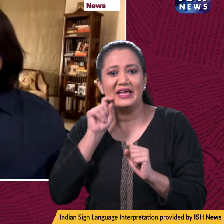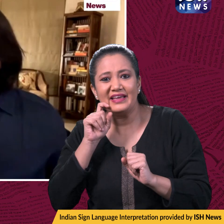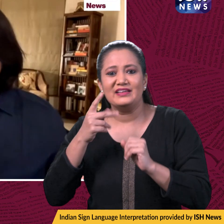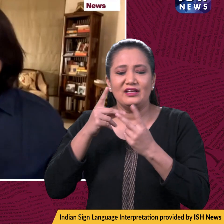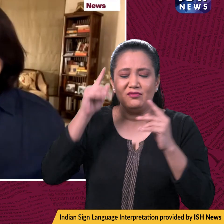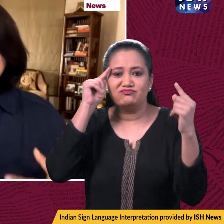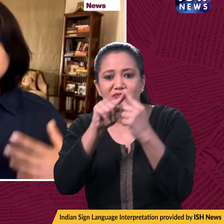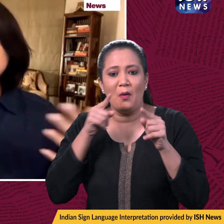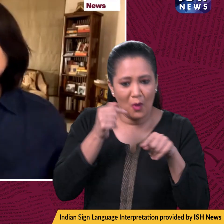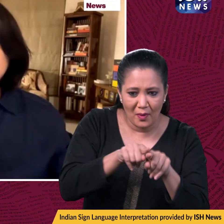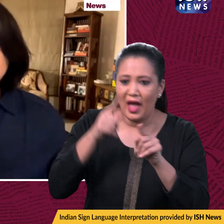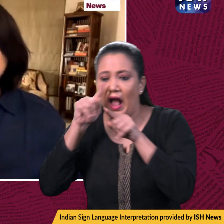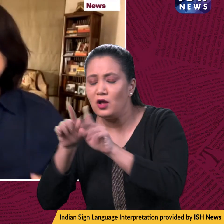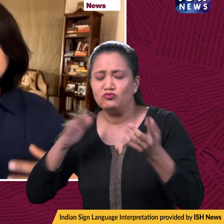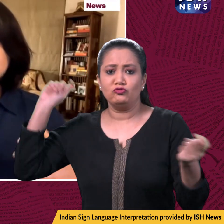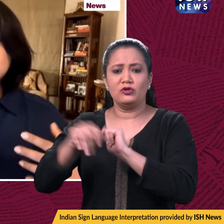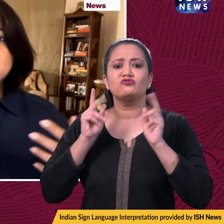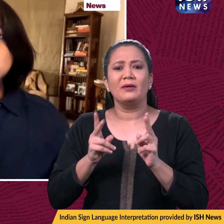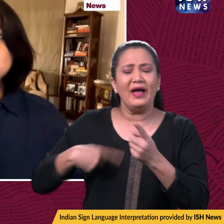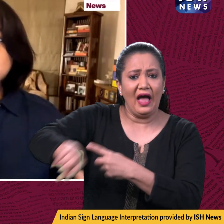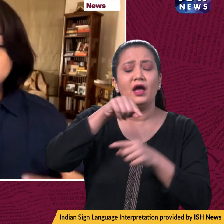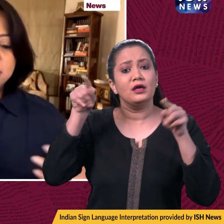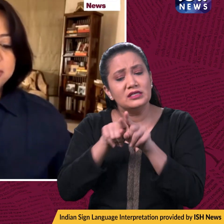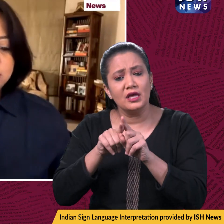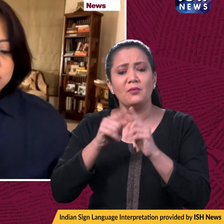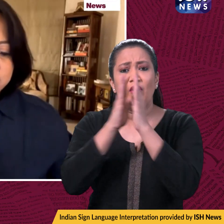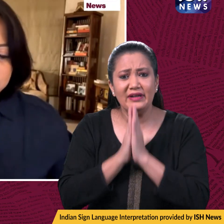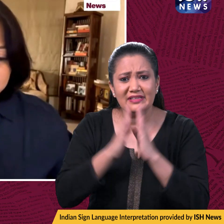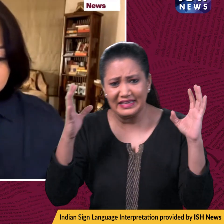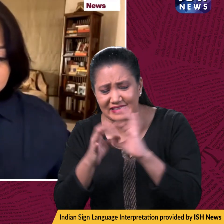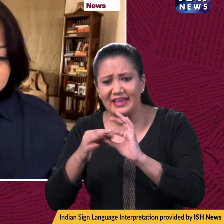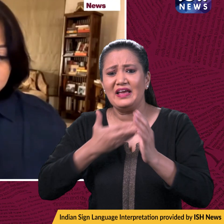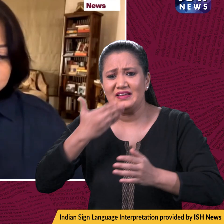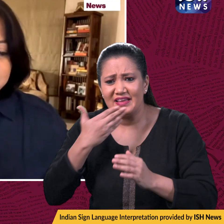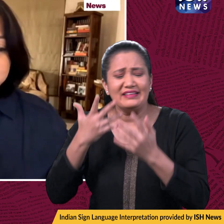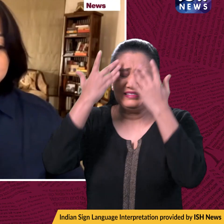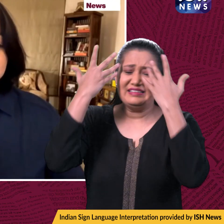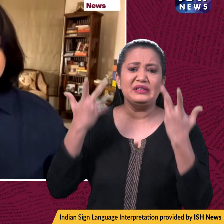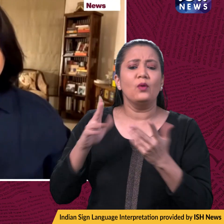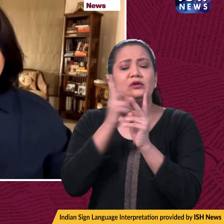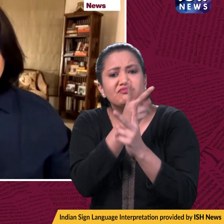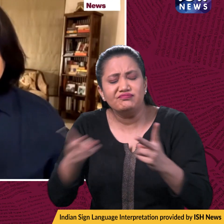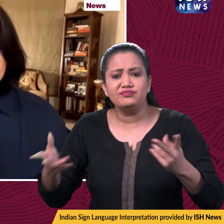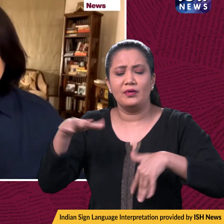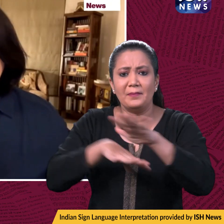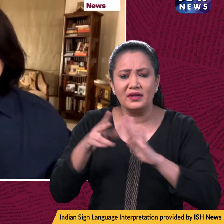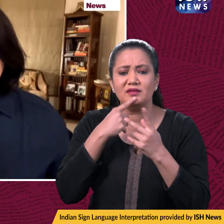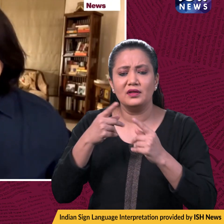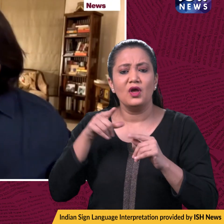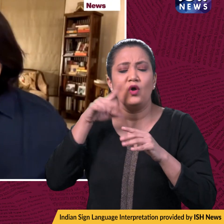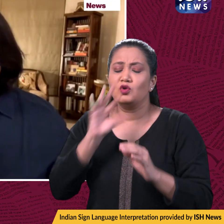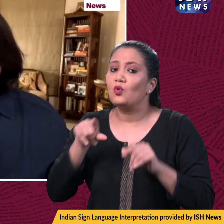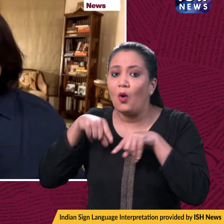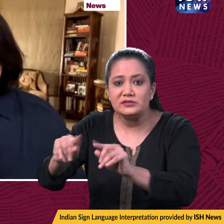someone's sexual orientation by converting them either through some treatment or some religious, sort of ceremony. Majority of the